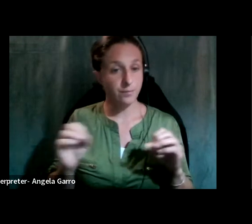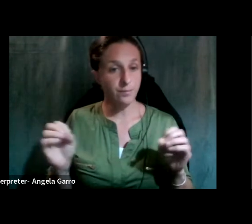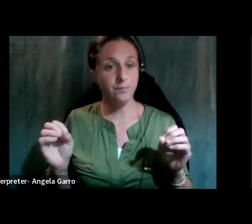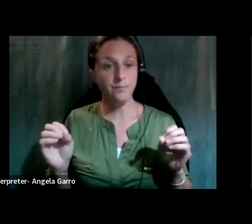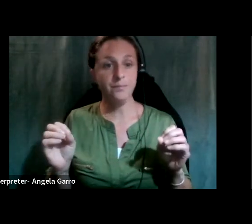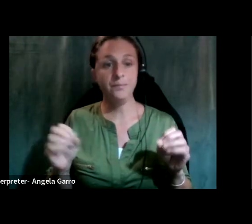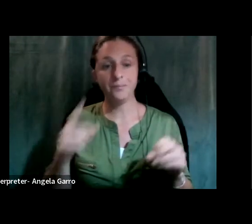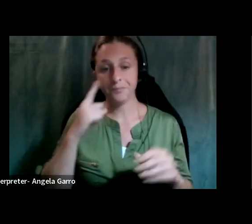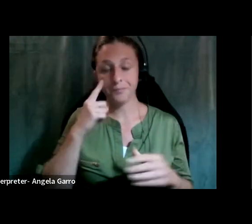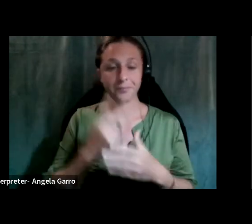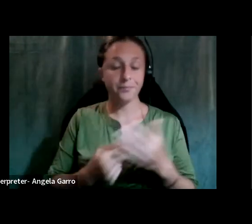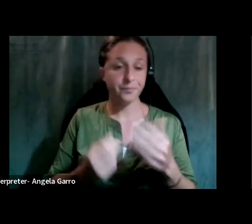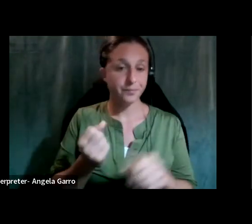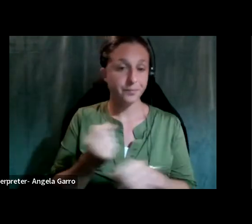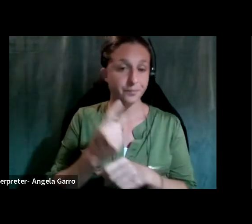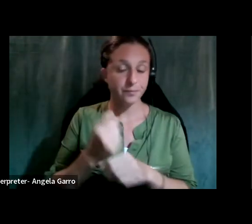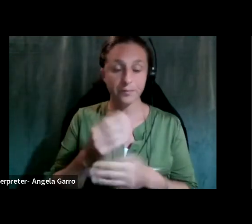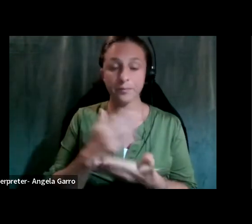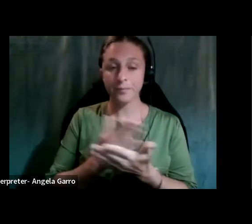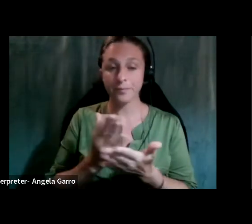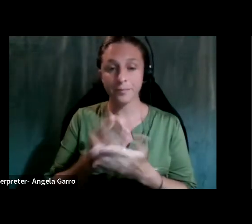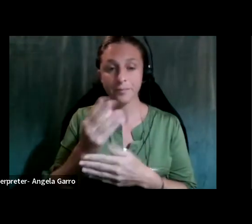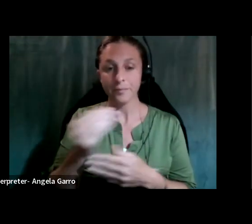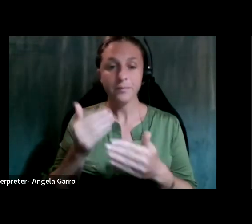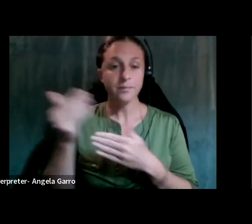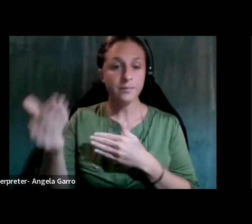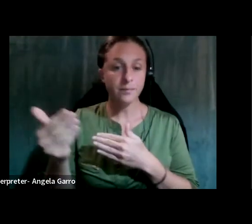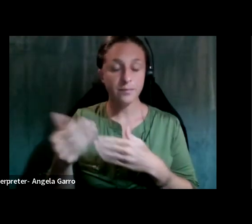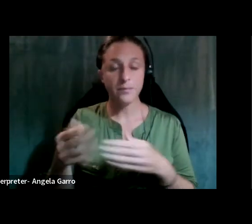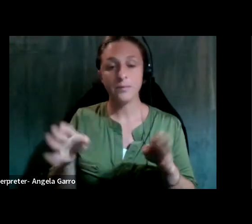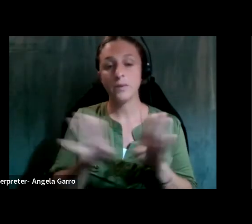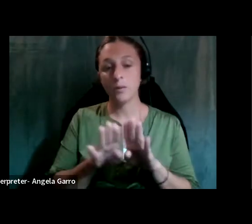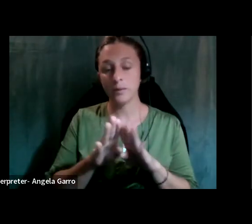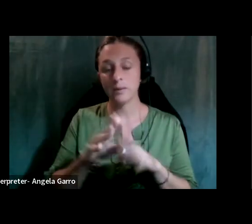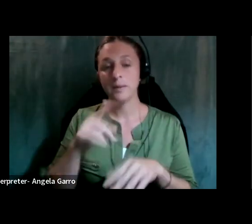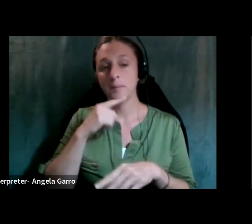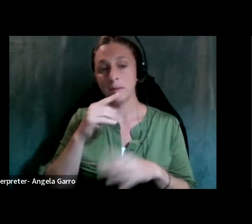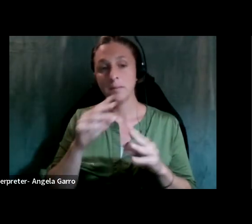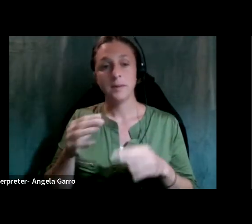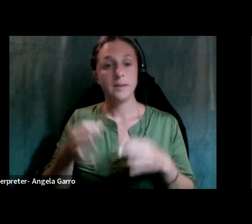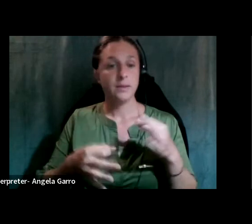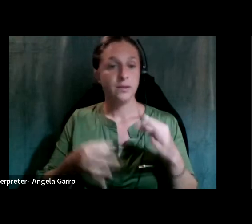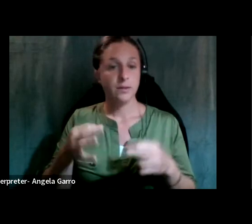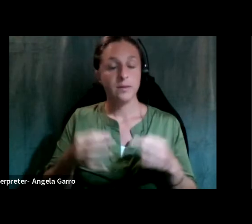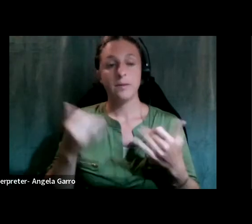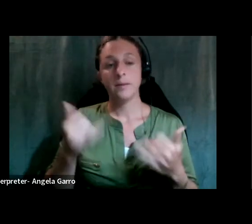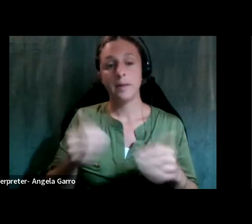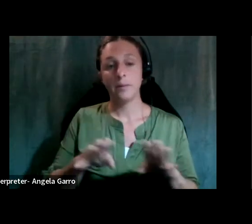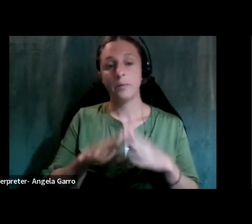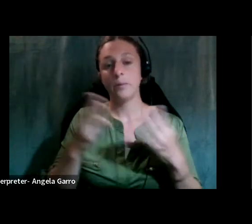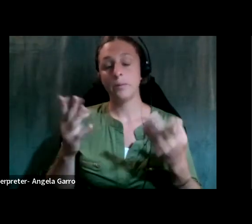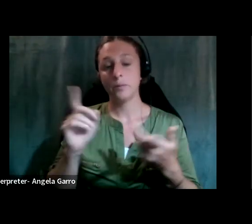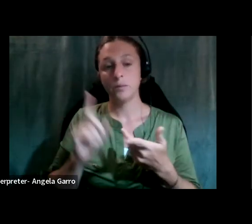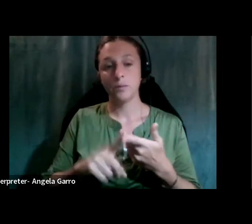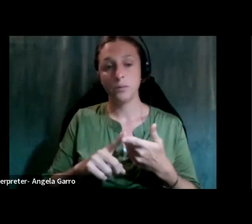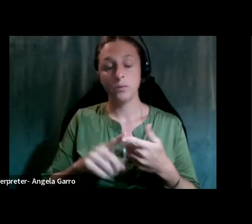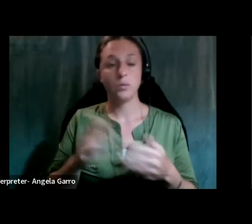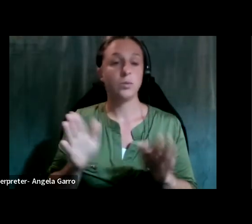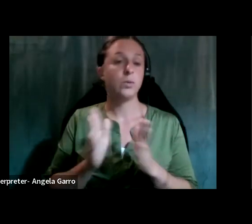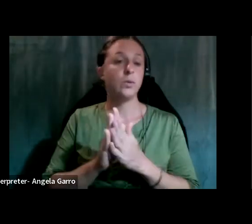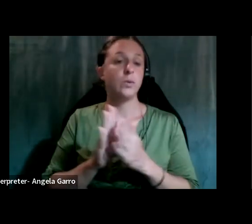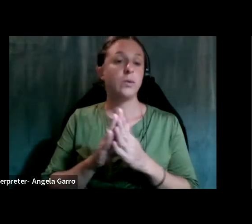That was for both the annual budget and the excess. Closing the meeting and closing the public hearing and opening up the school board